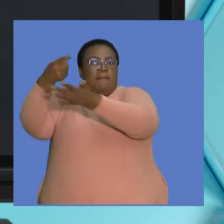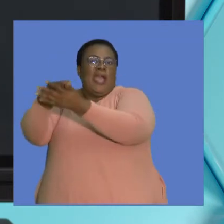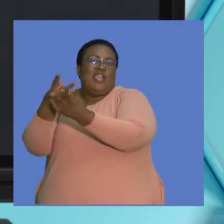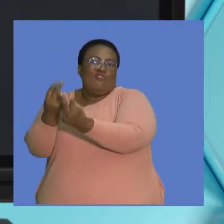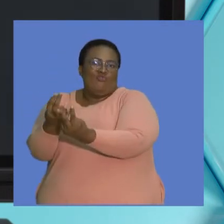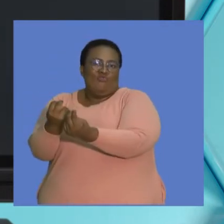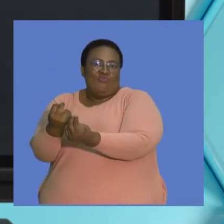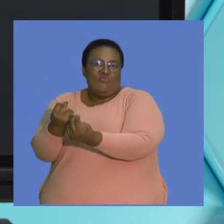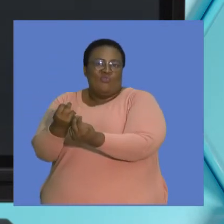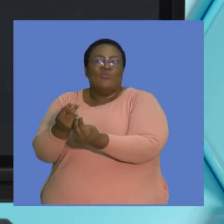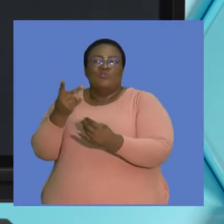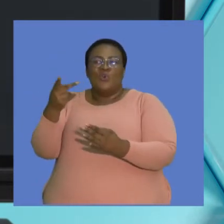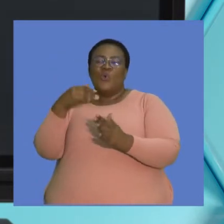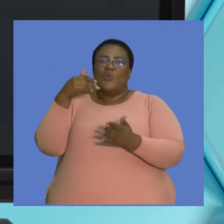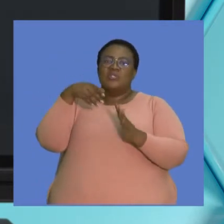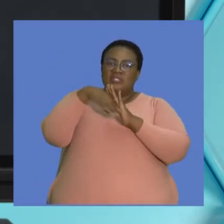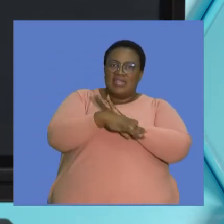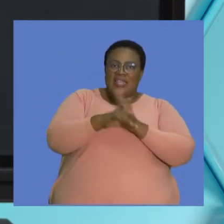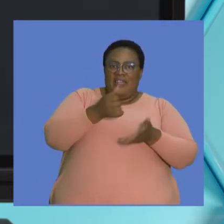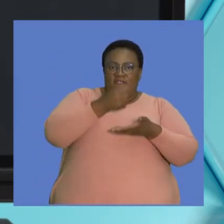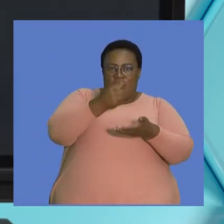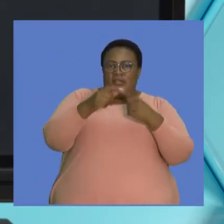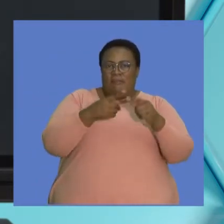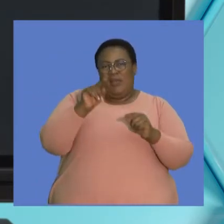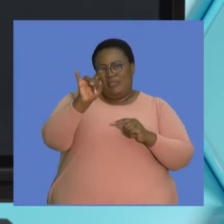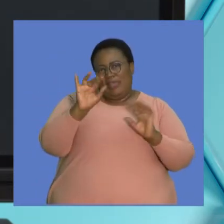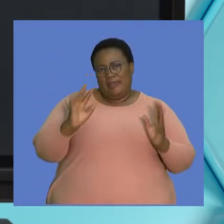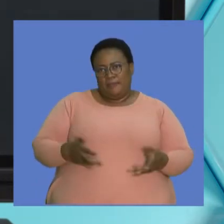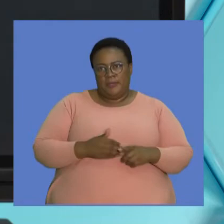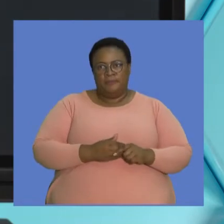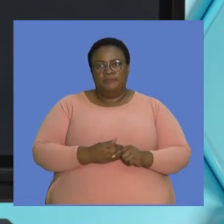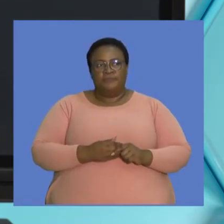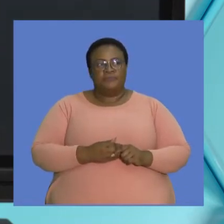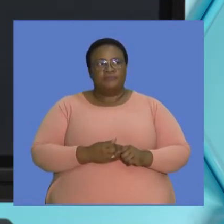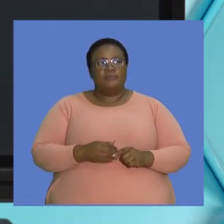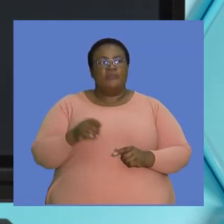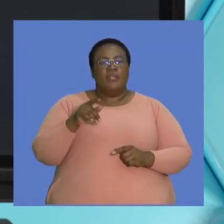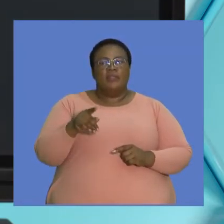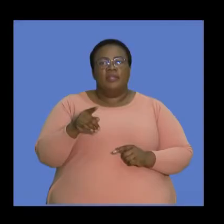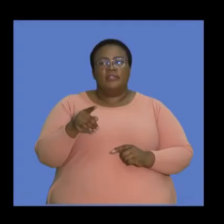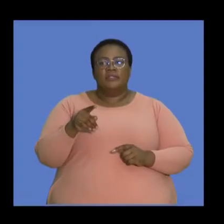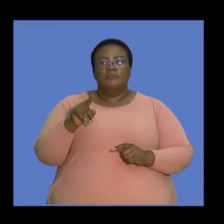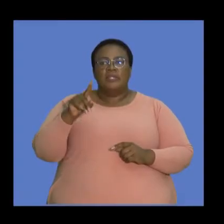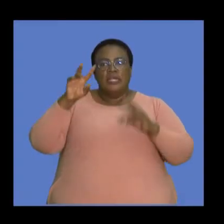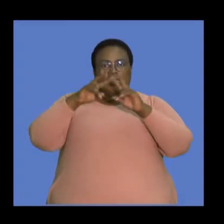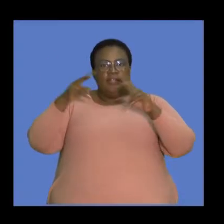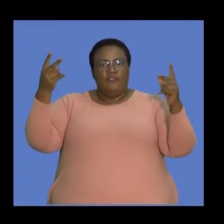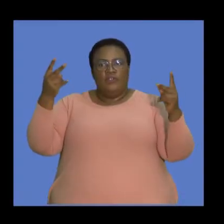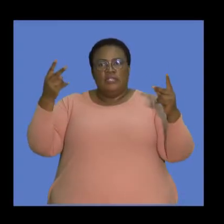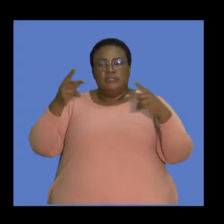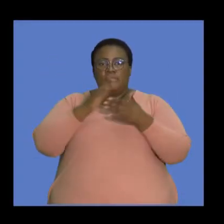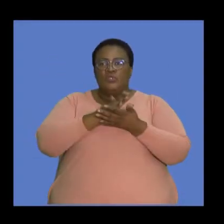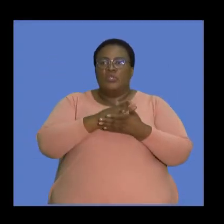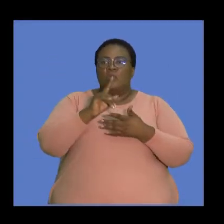So that's the concept of what a sinking fund is all about. Now, this will be the difference